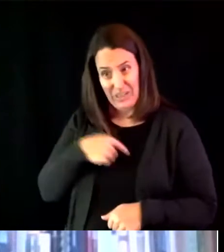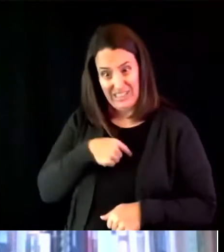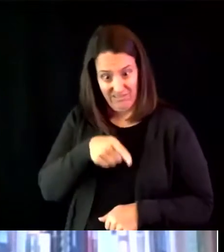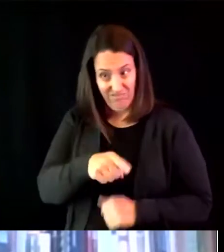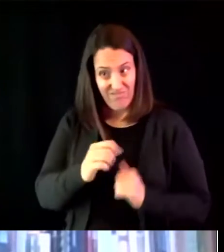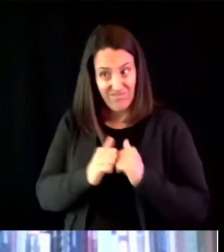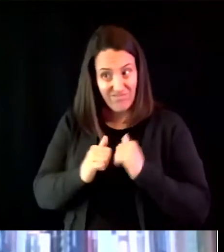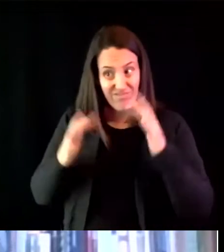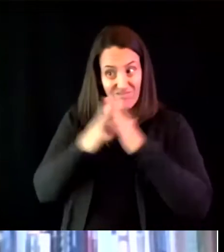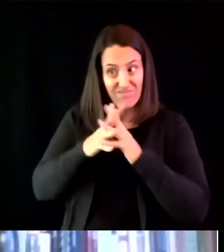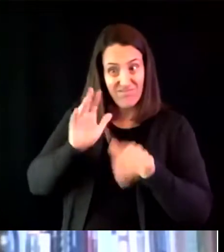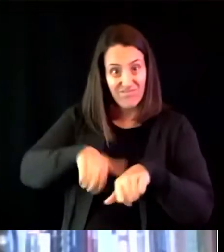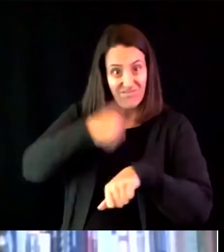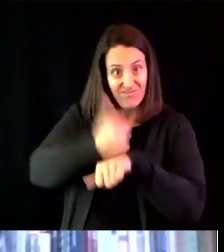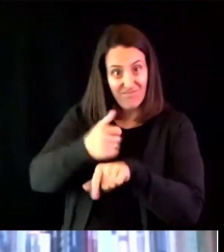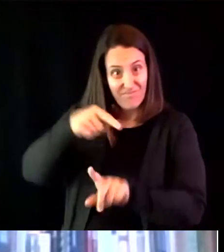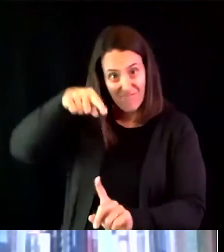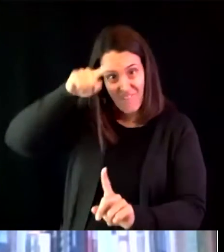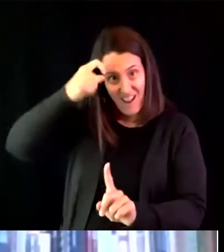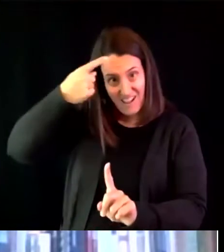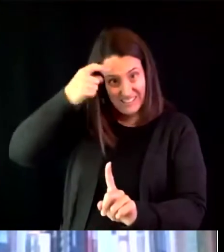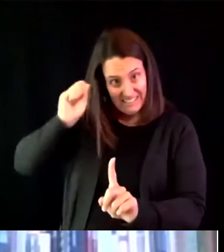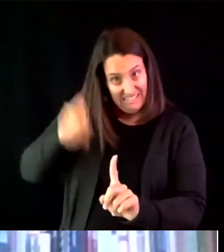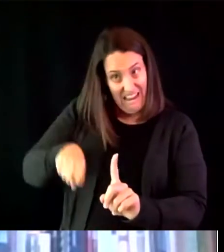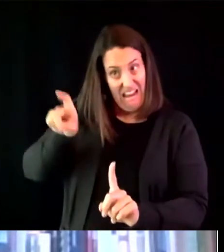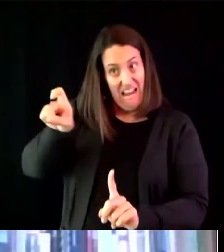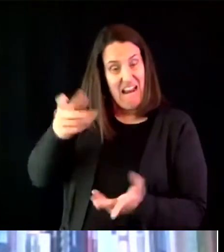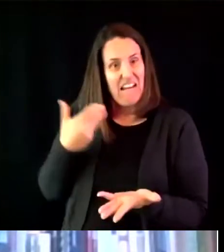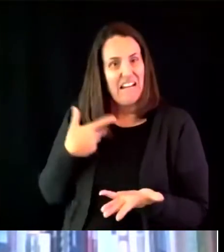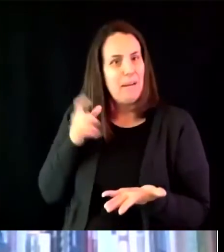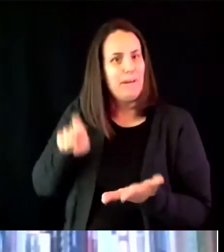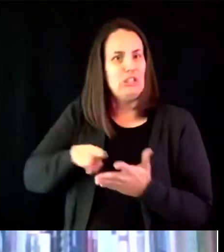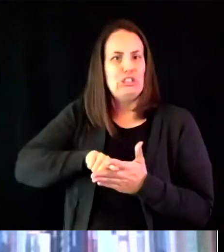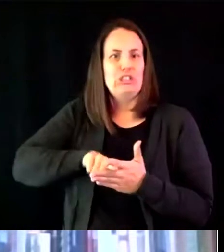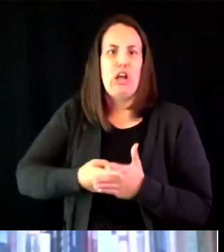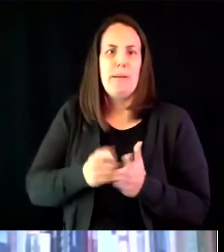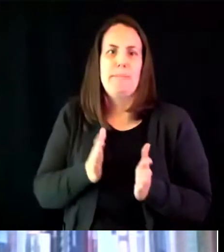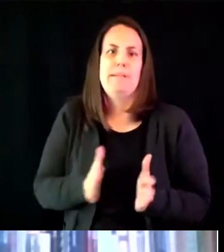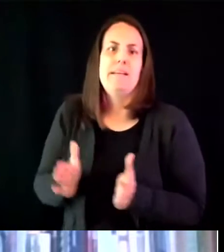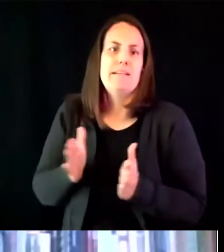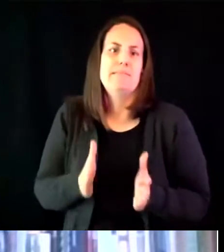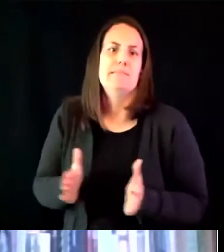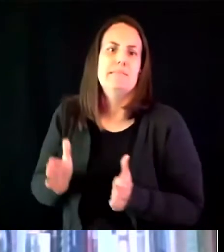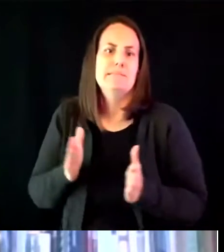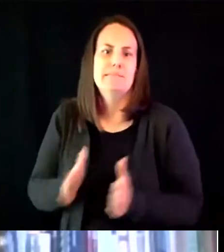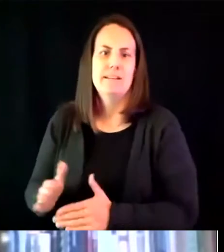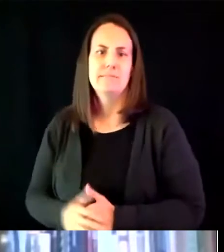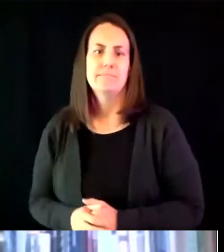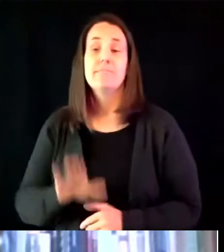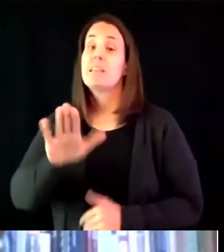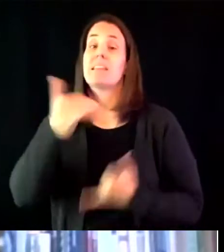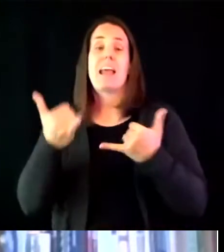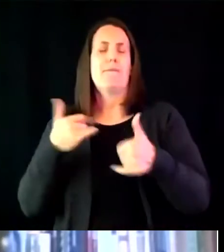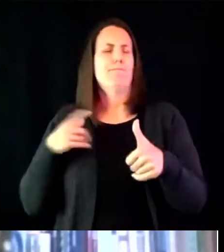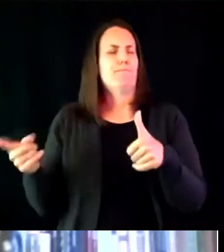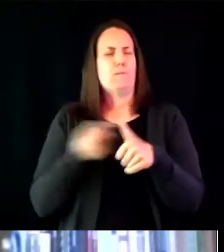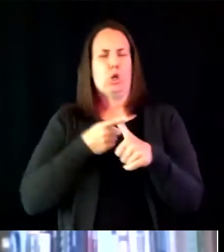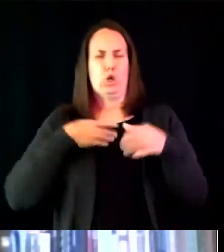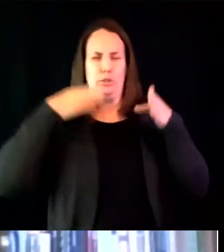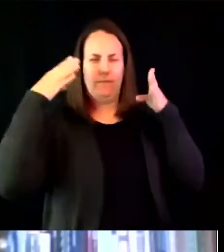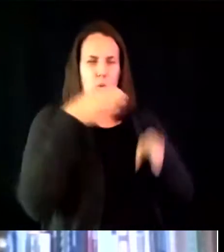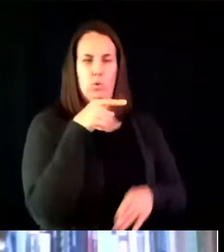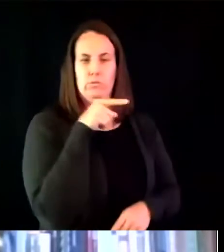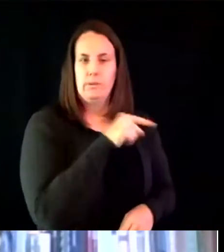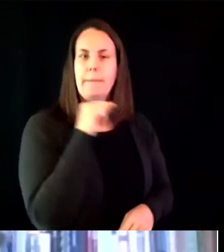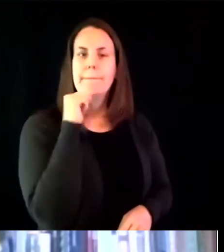of the facility we have here in Milwaukee. So once again, I will not end a question today without